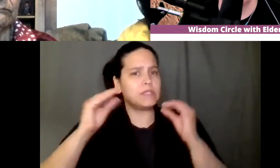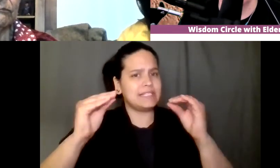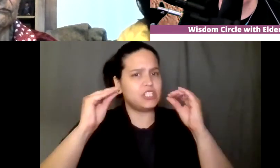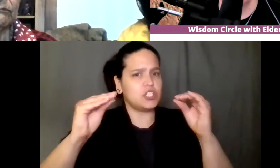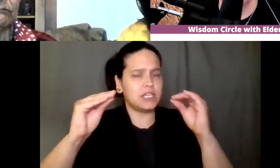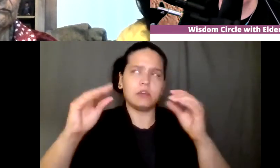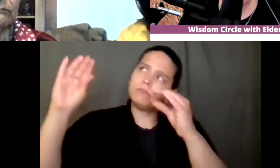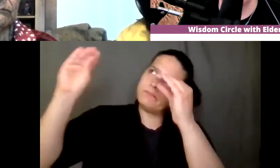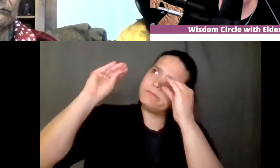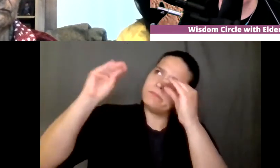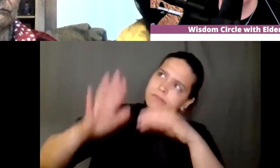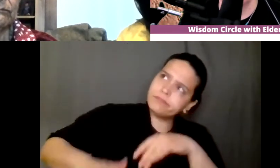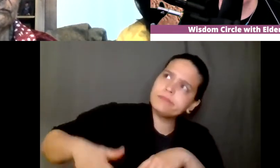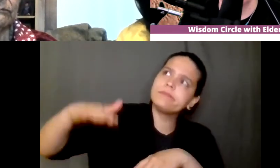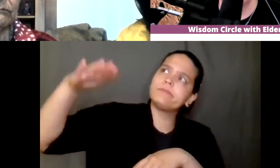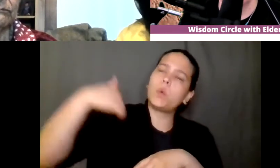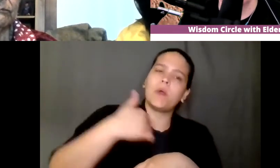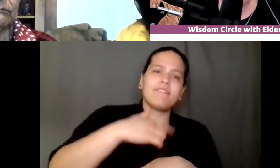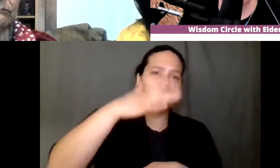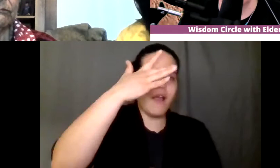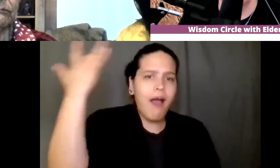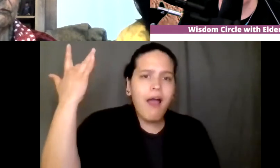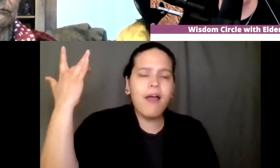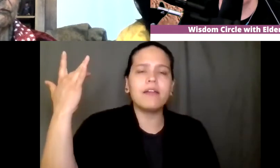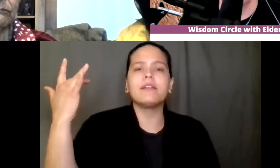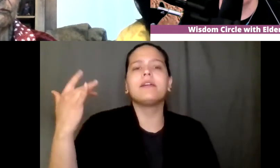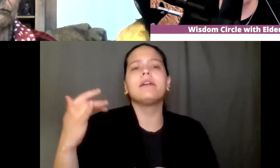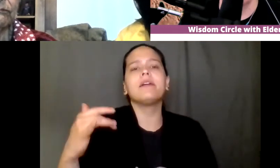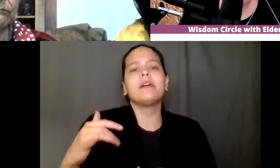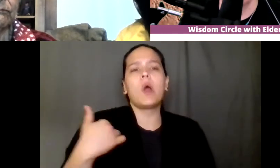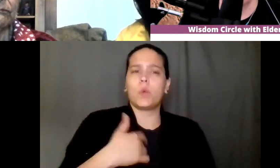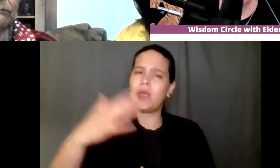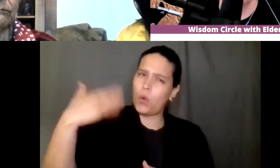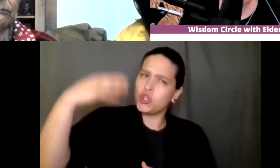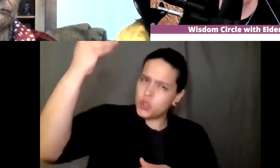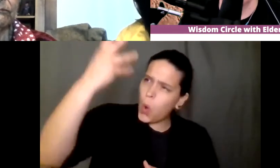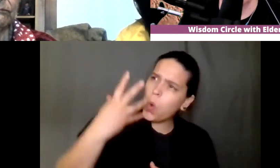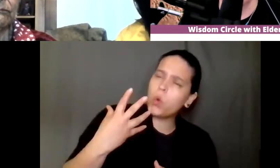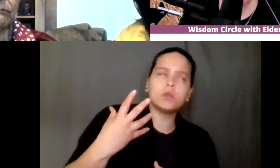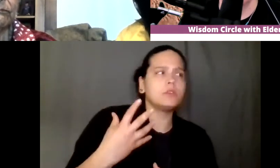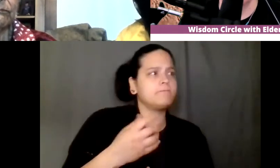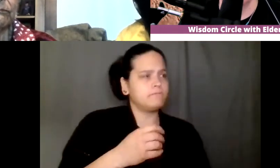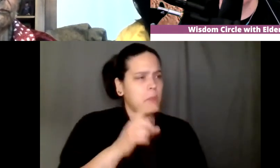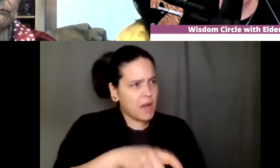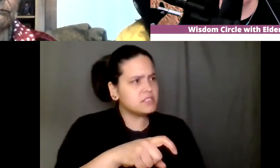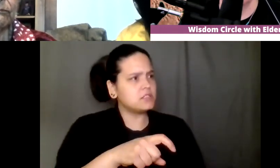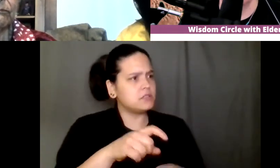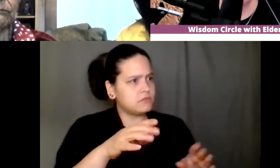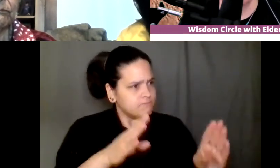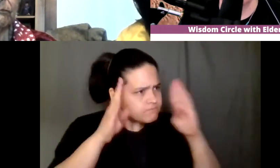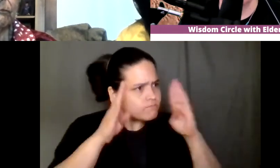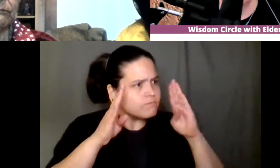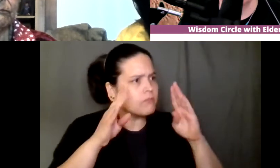and how we were told, you know, to be vigilant, to